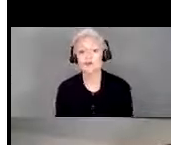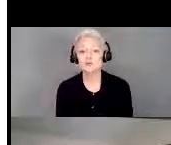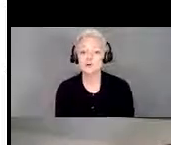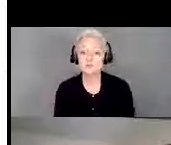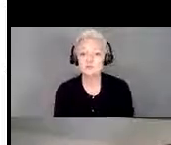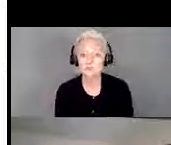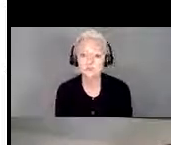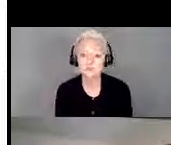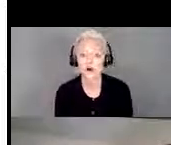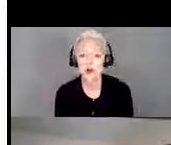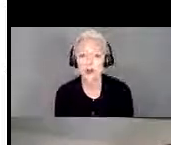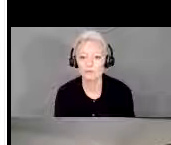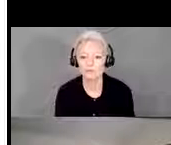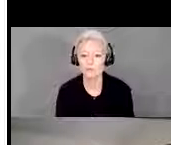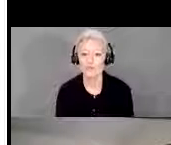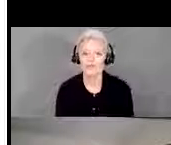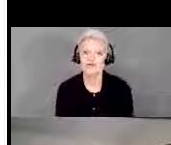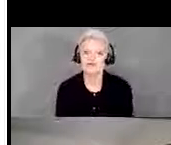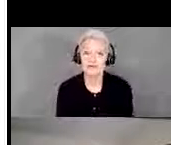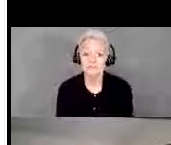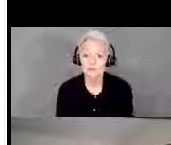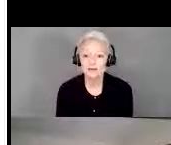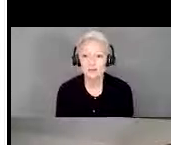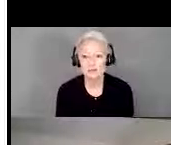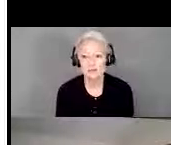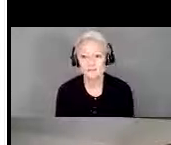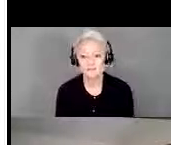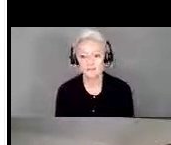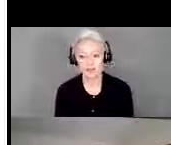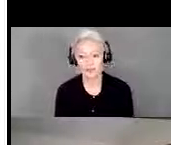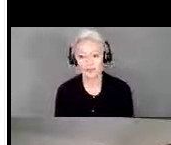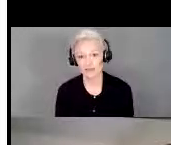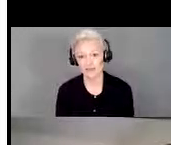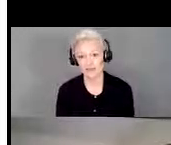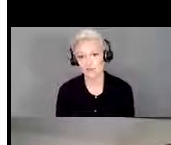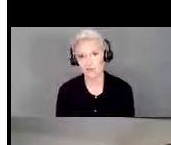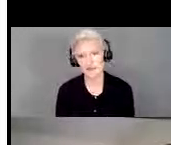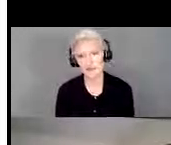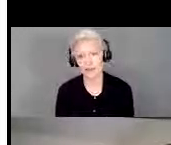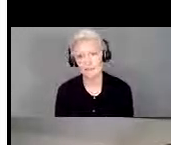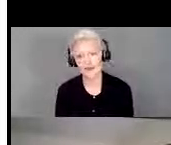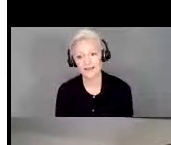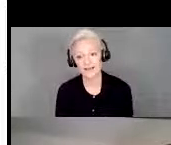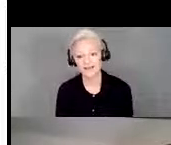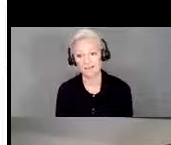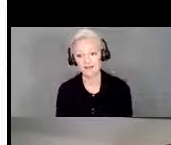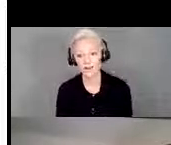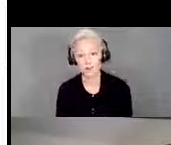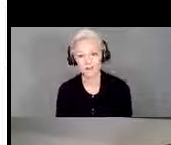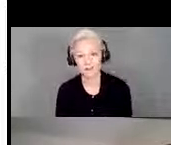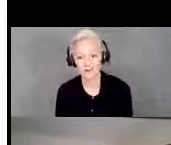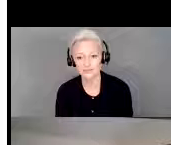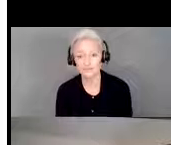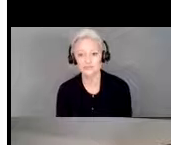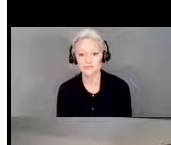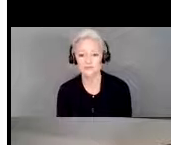So those individuals who are at risk tend to be at a lower chance for surviving. And so they may not have eyesight from medical